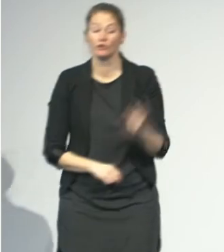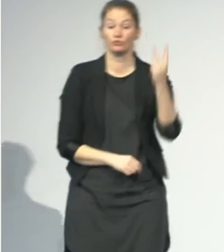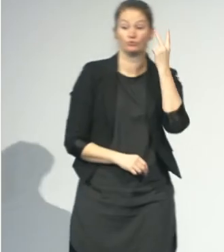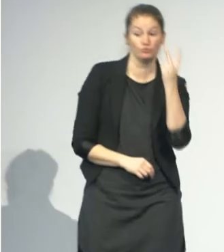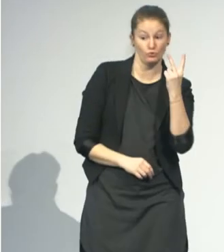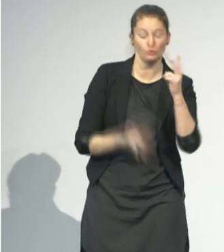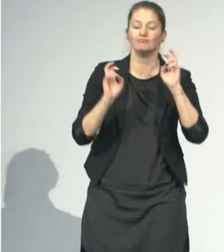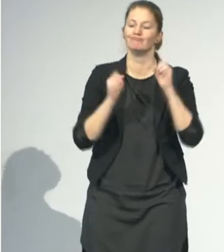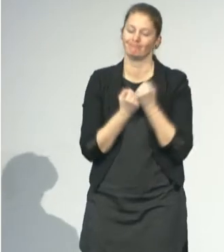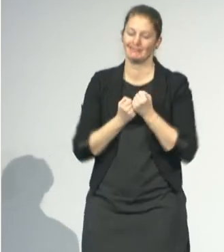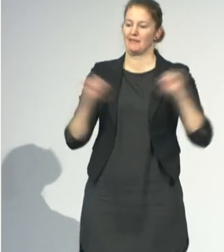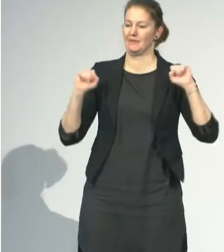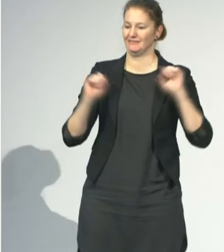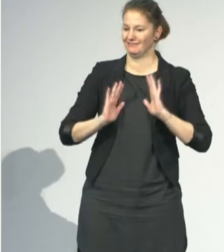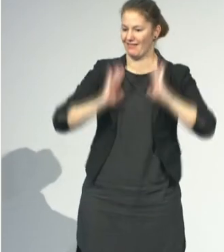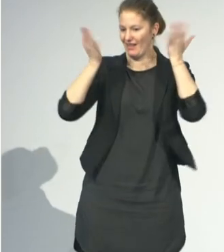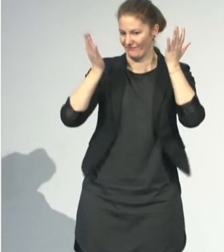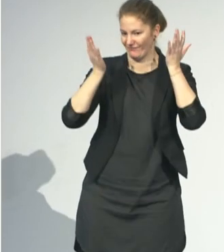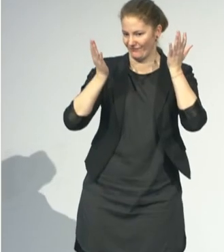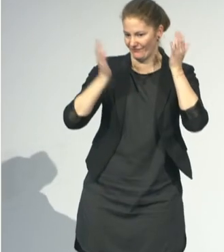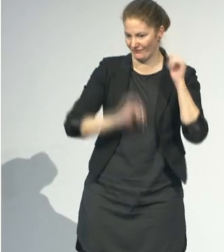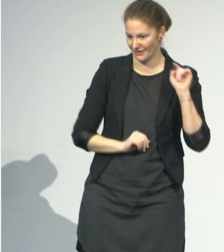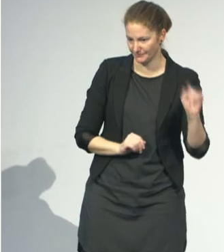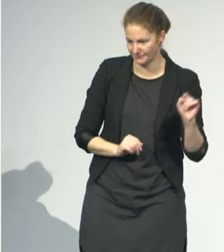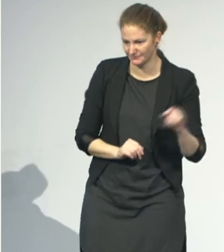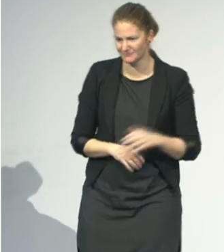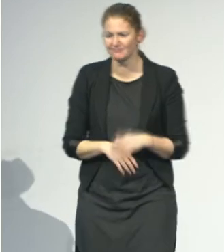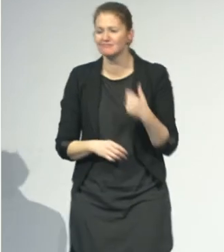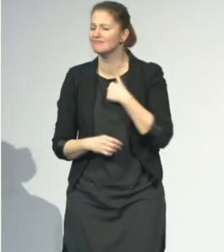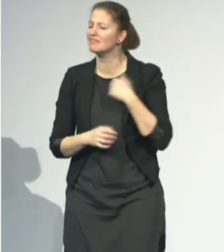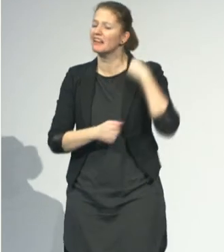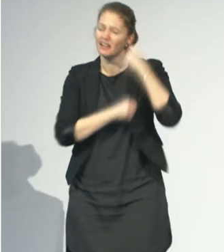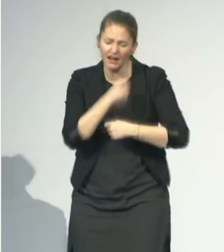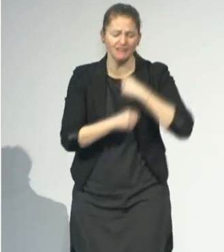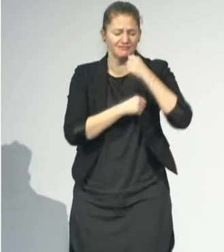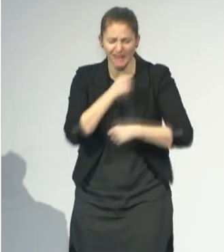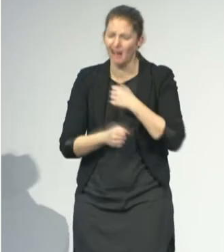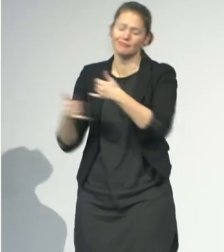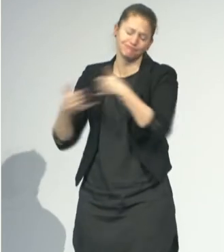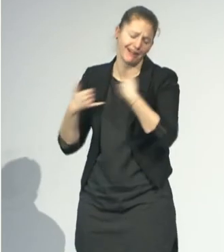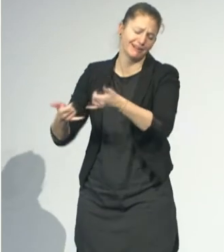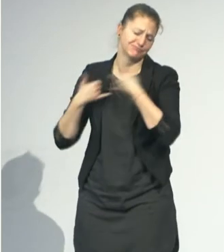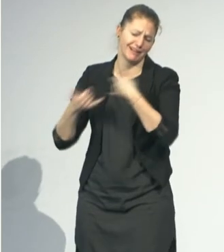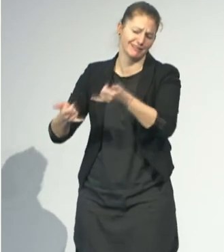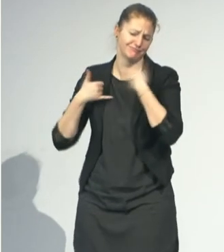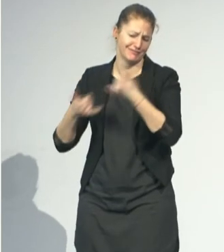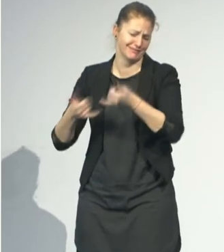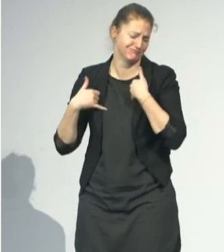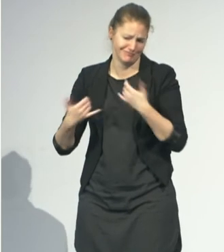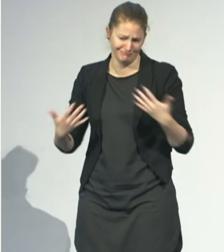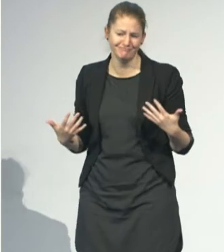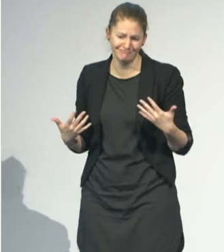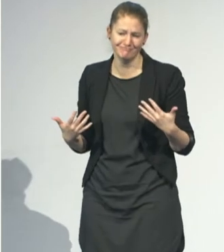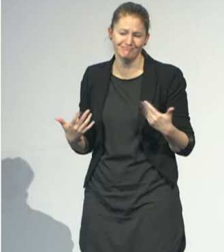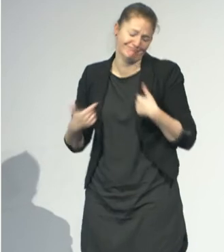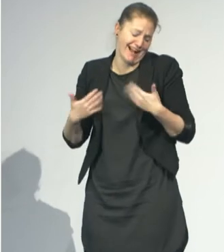it's always a pleasure. For example, this the first one we got